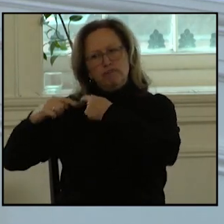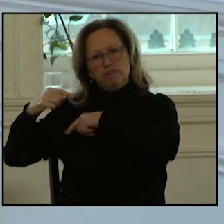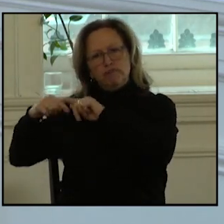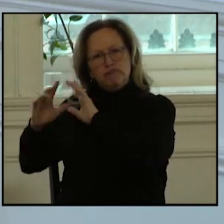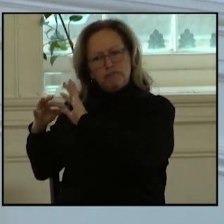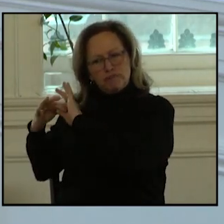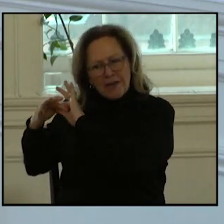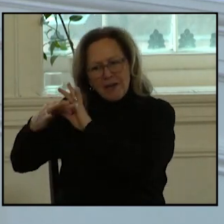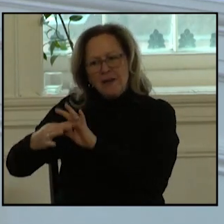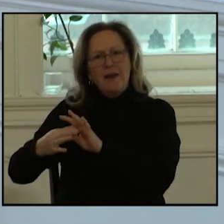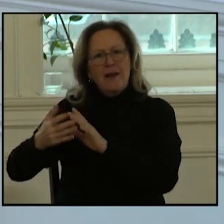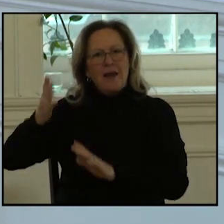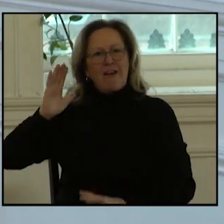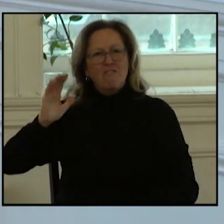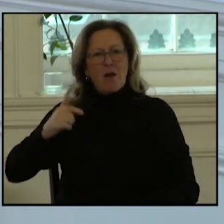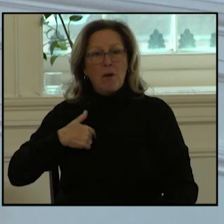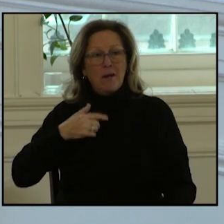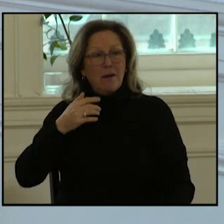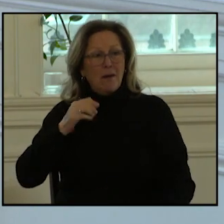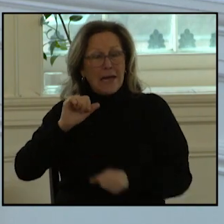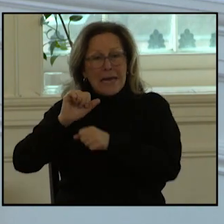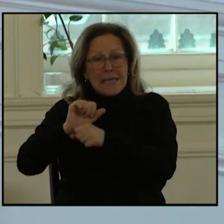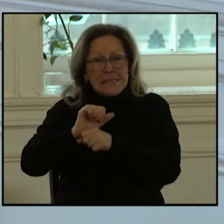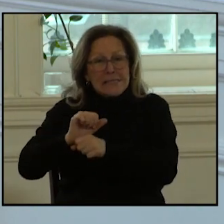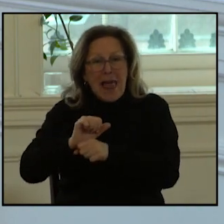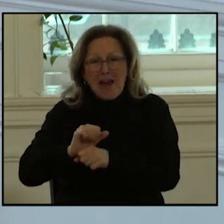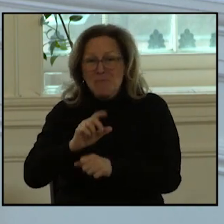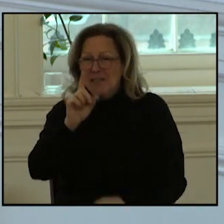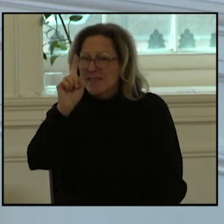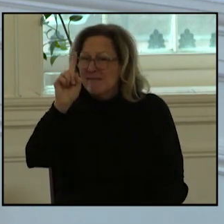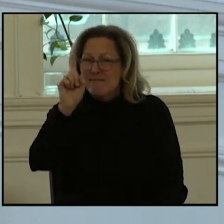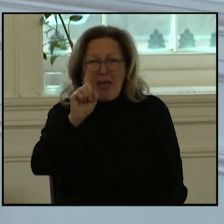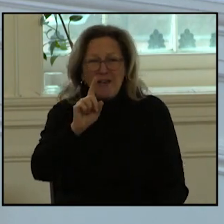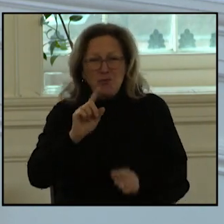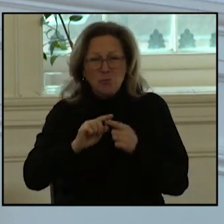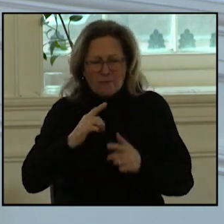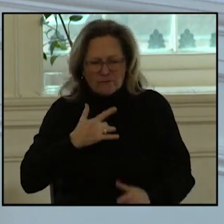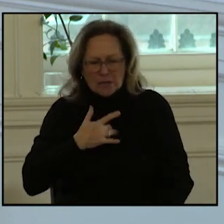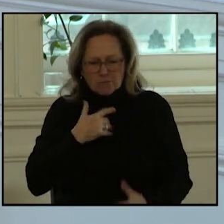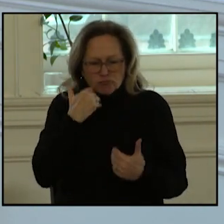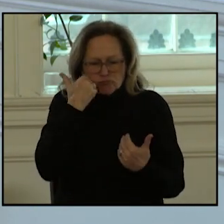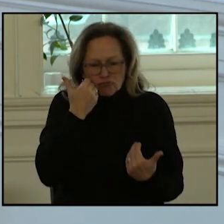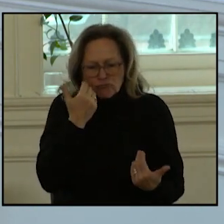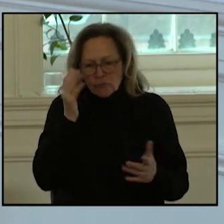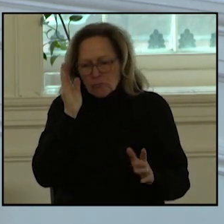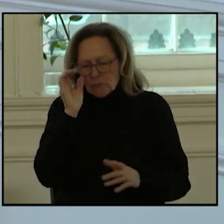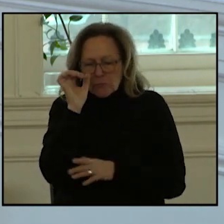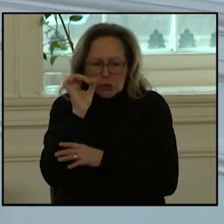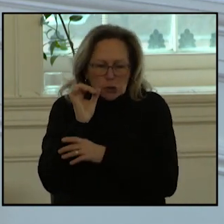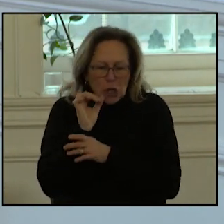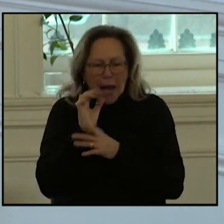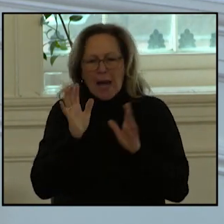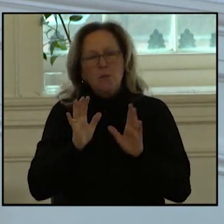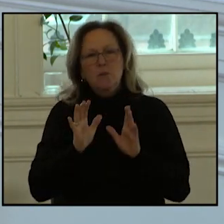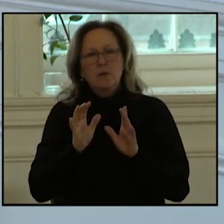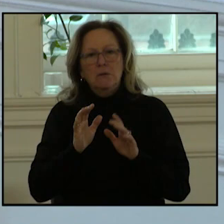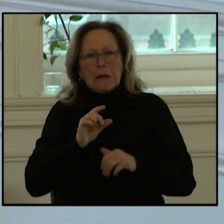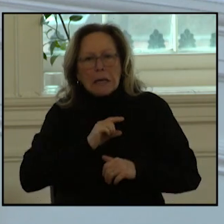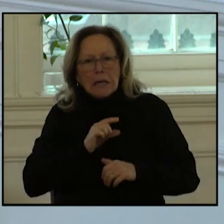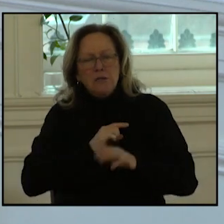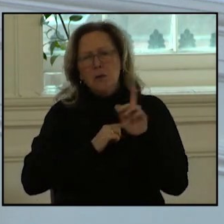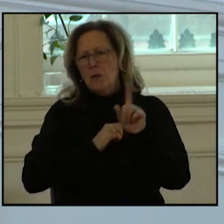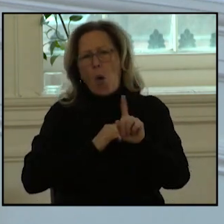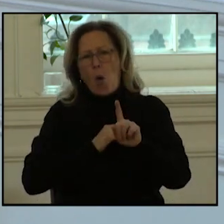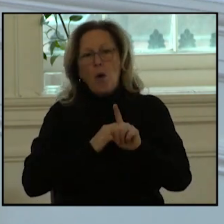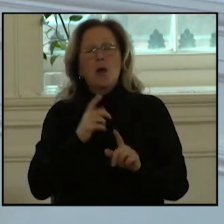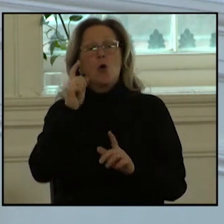is nothing to be ashamed of if you descended from someone. It's not about blaming, shaming, or guilting. It's about